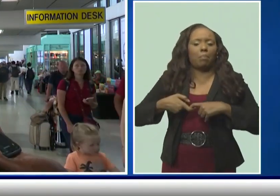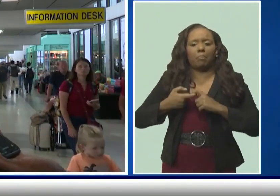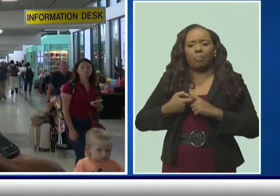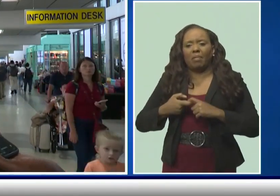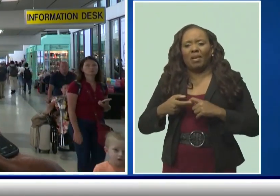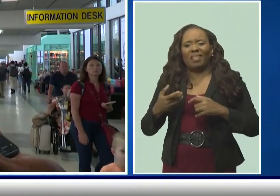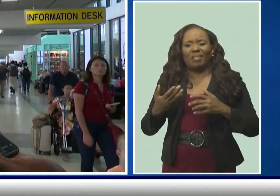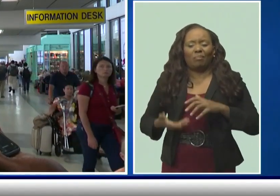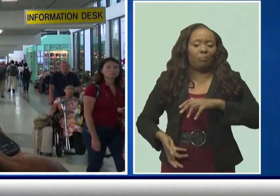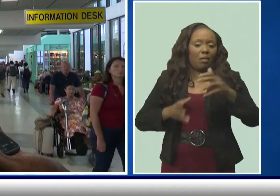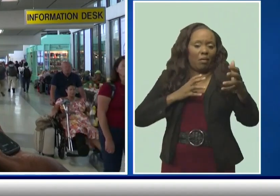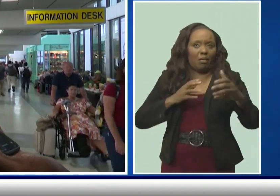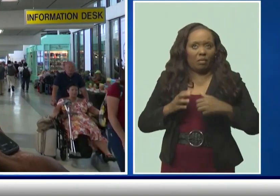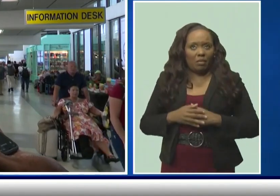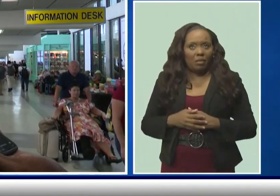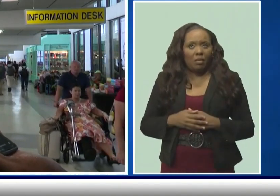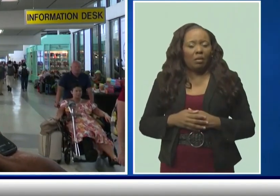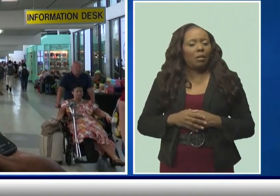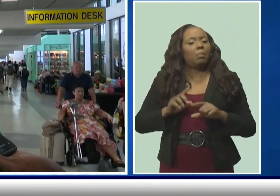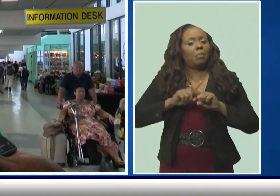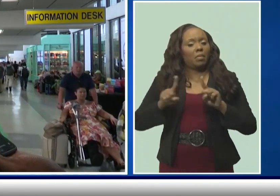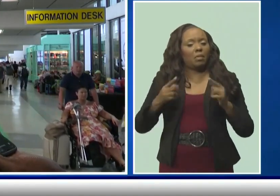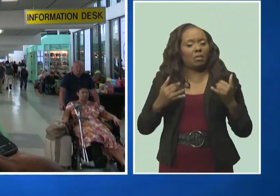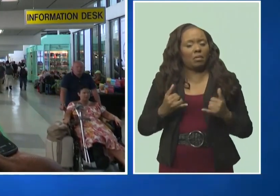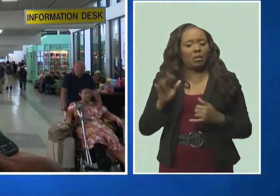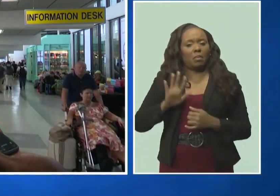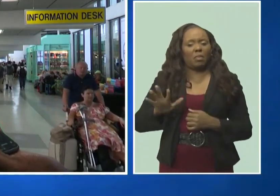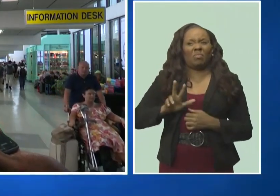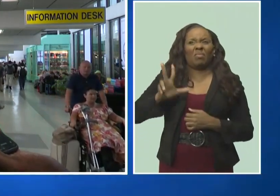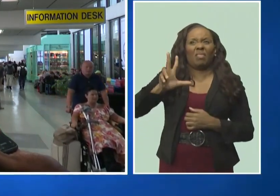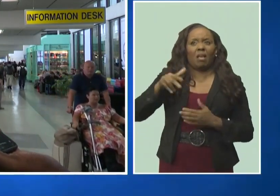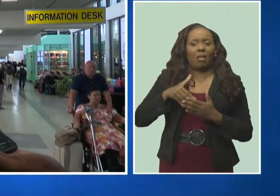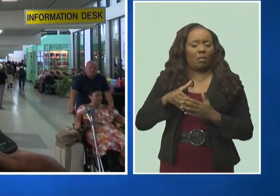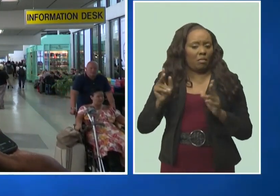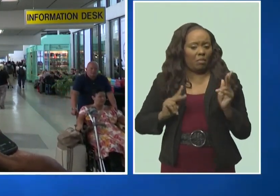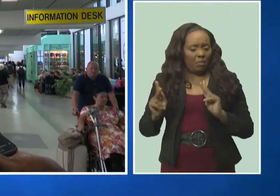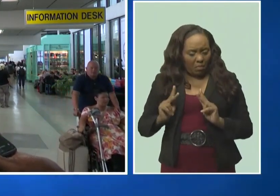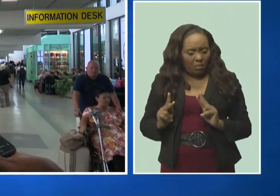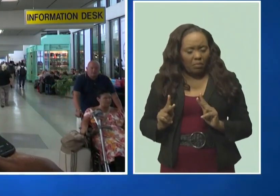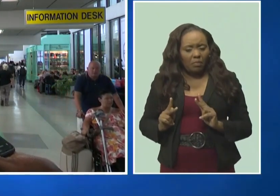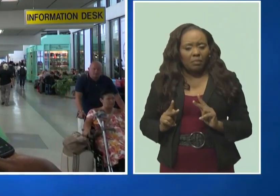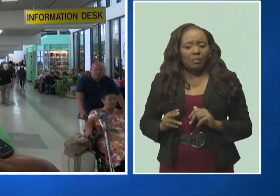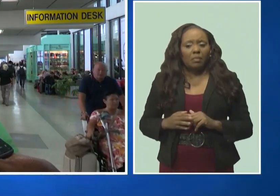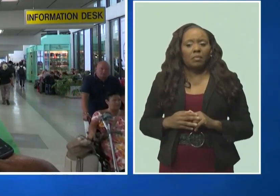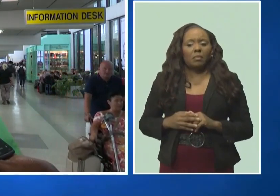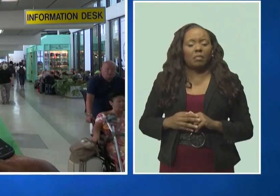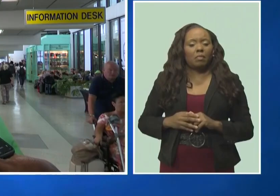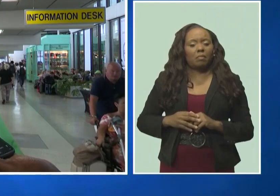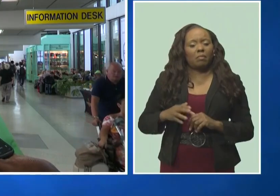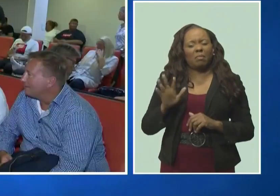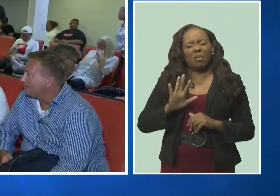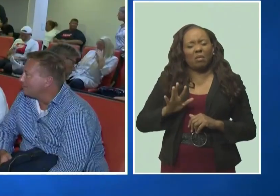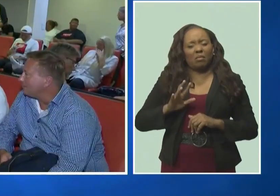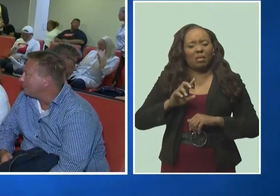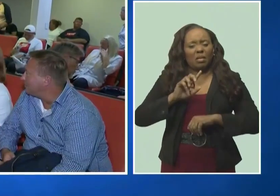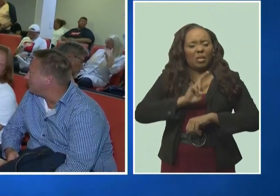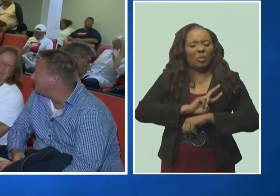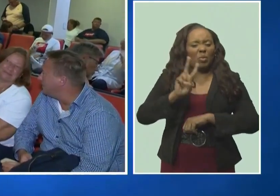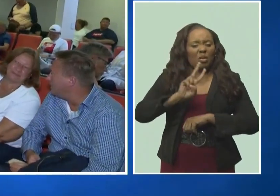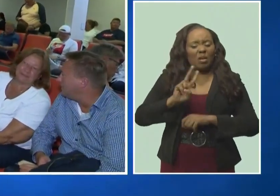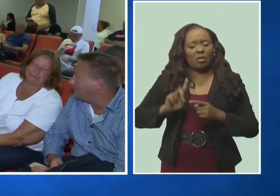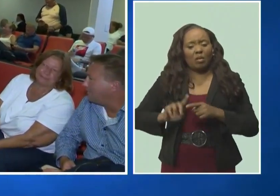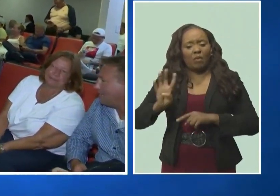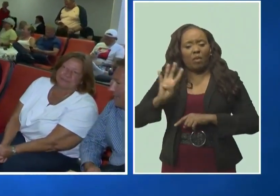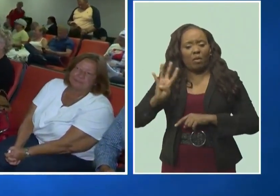just over approximately 3,000 passengers during the peak period, which will run roughly between 2 and 4 this afternoon. And as you can